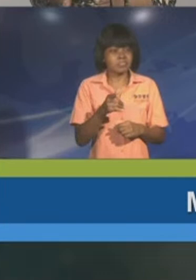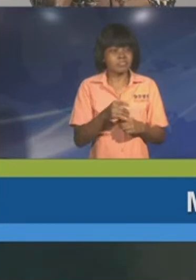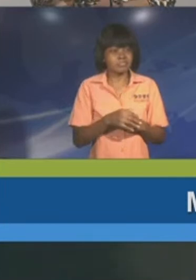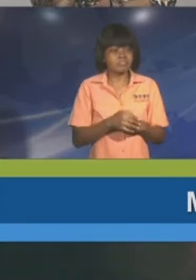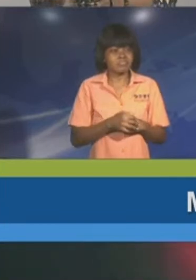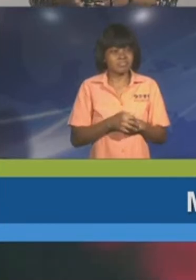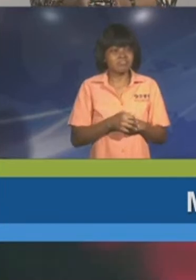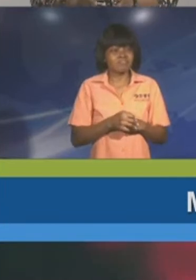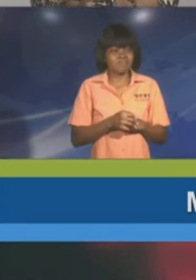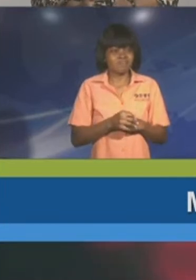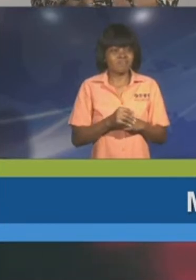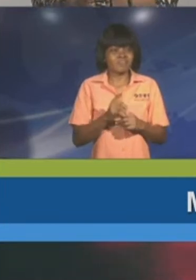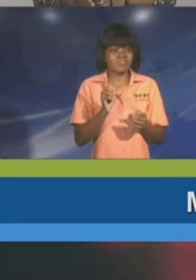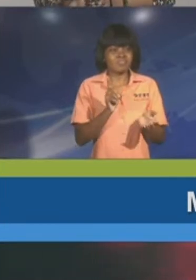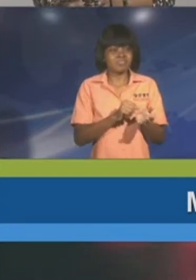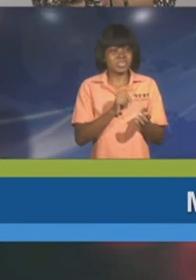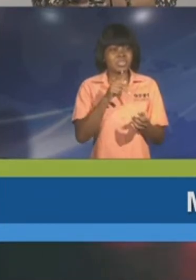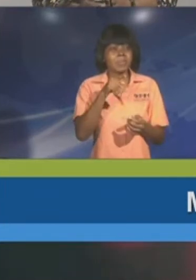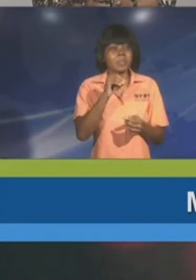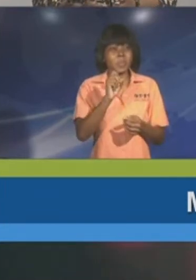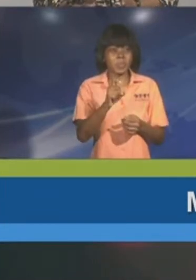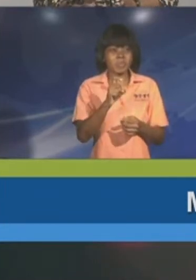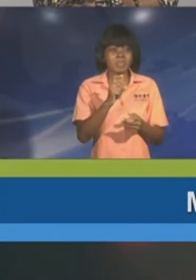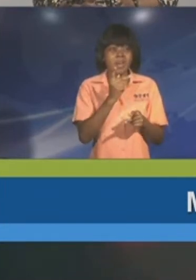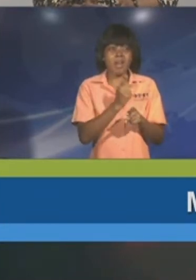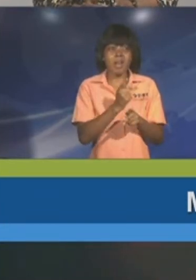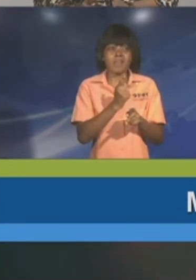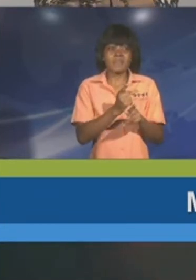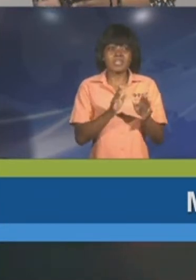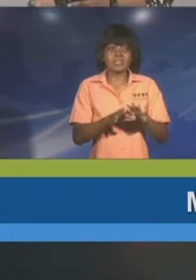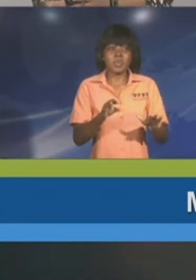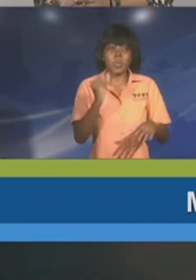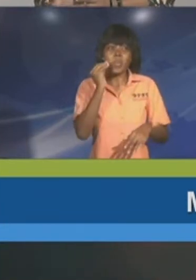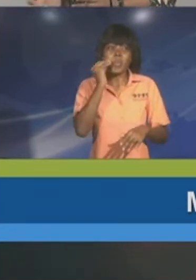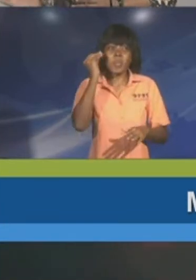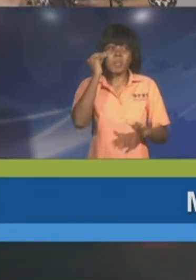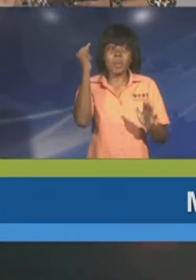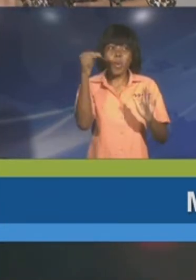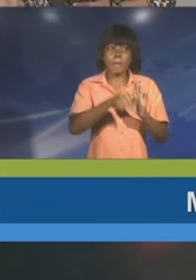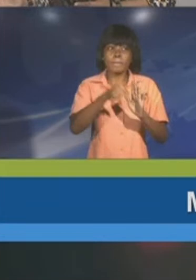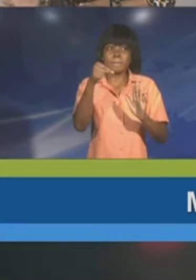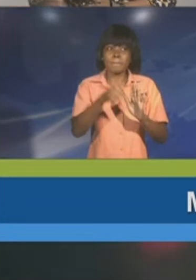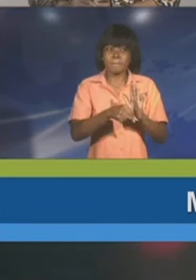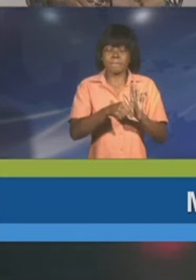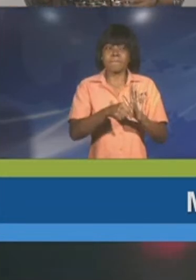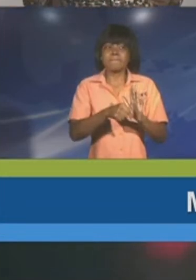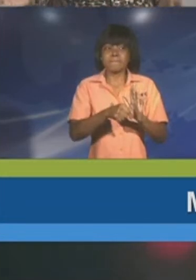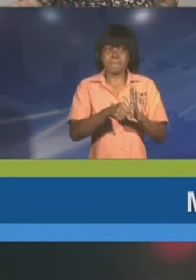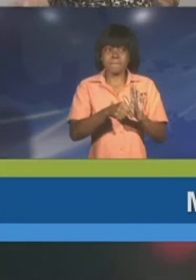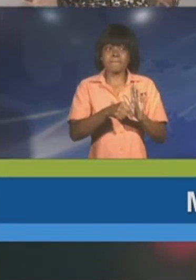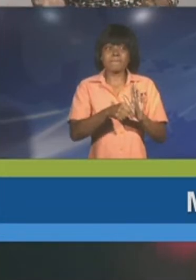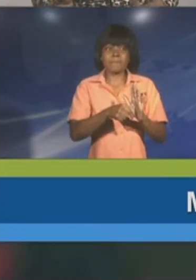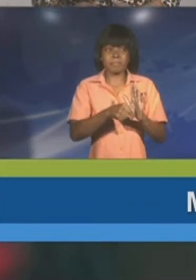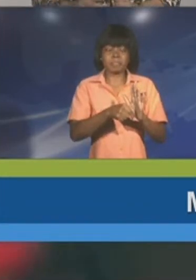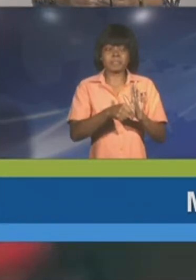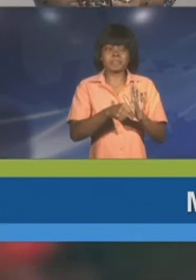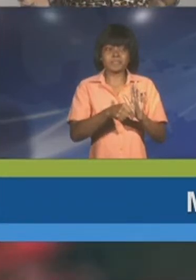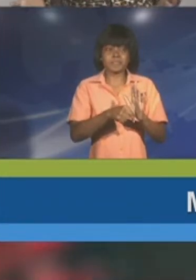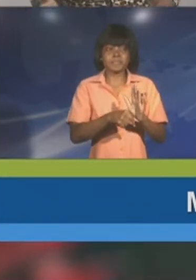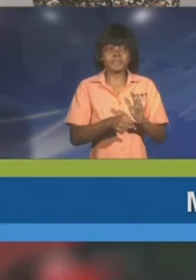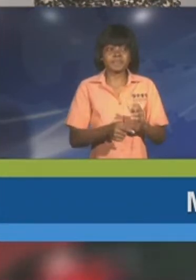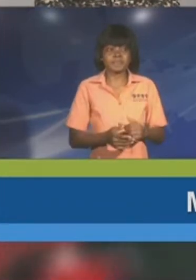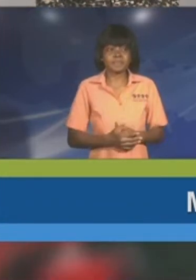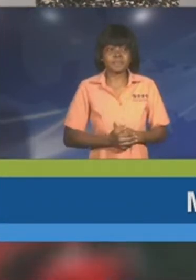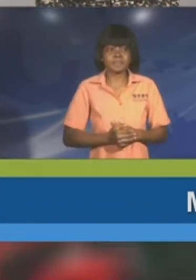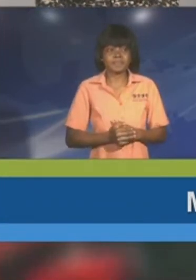keep your child at home. Do not think it's chicken pox and say, you know what, let me sneak my child in to any space whatsoever.